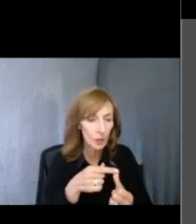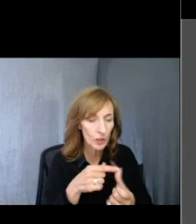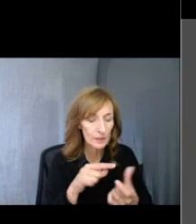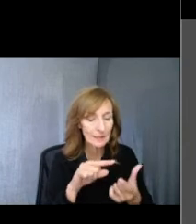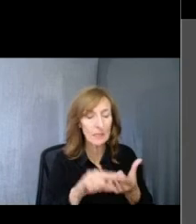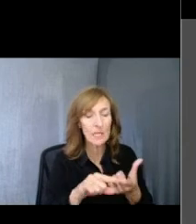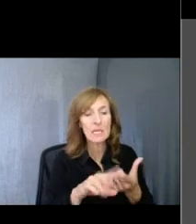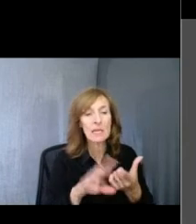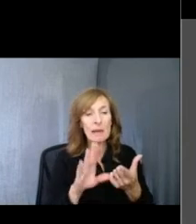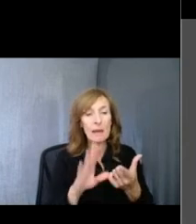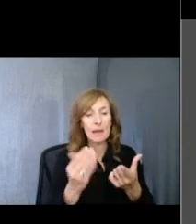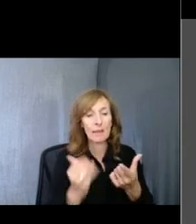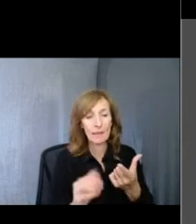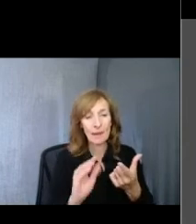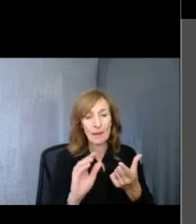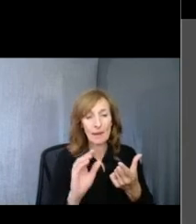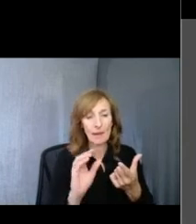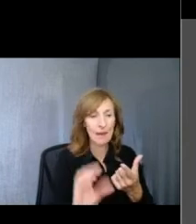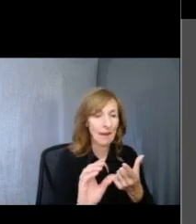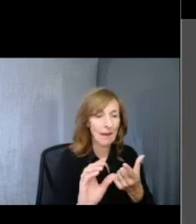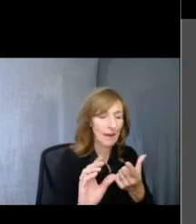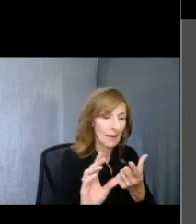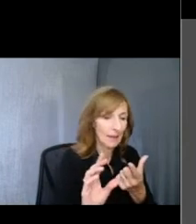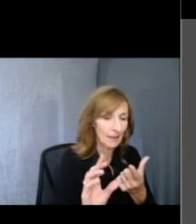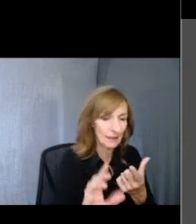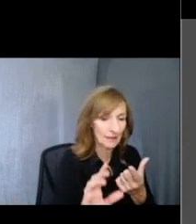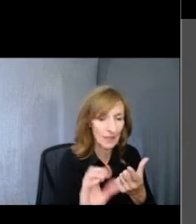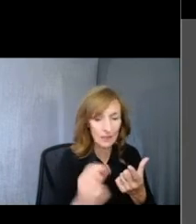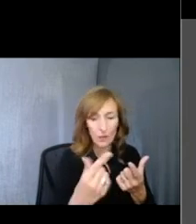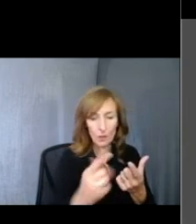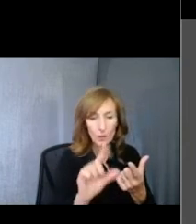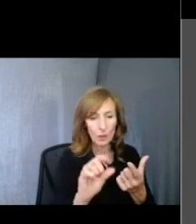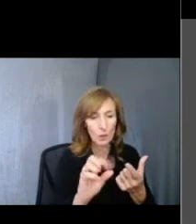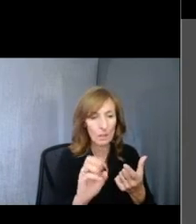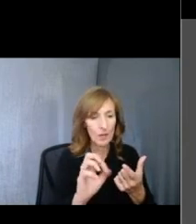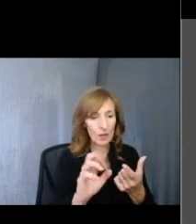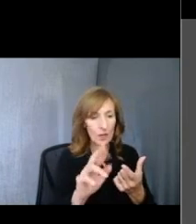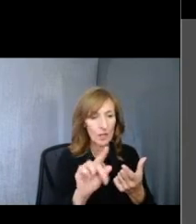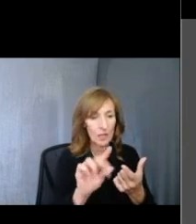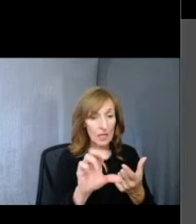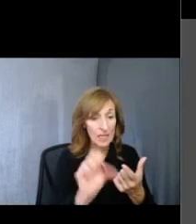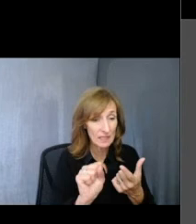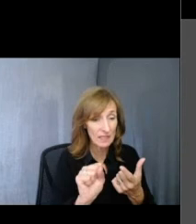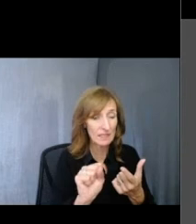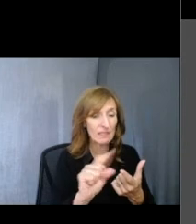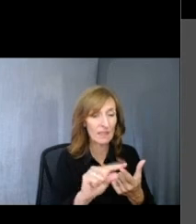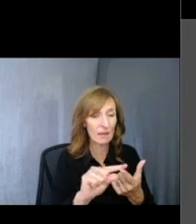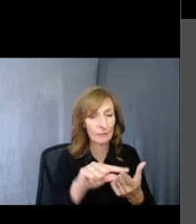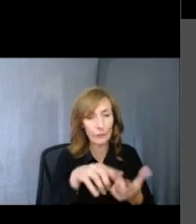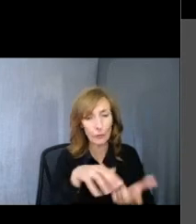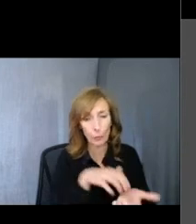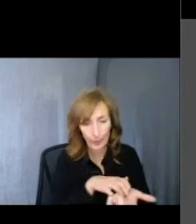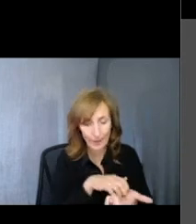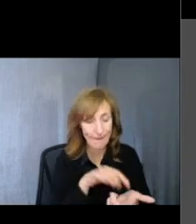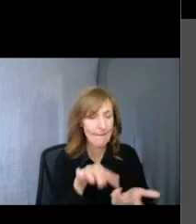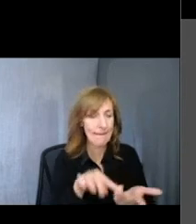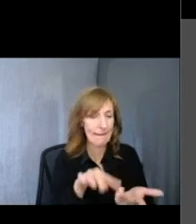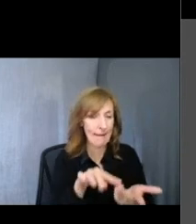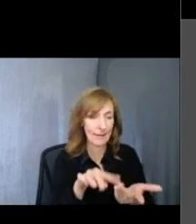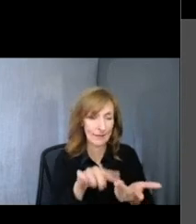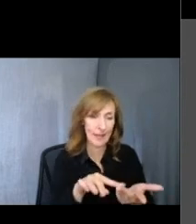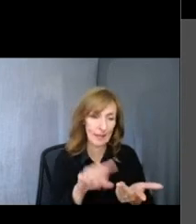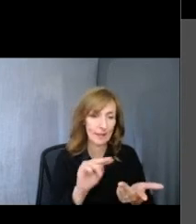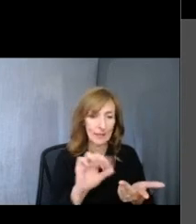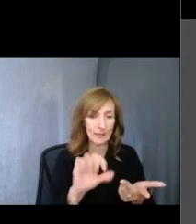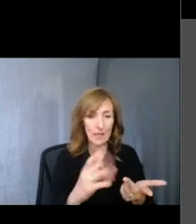dogs. They tend to get problems first in the glomerulus that then affects the tubules. So I'm going to talk about